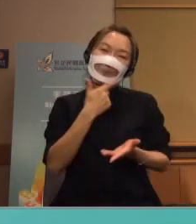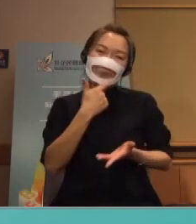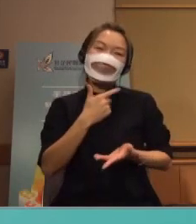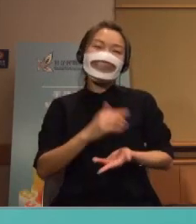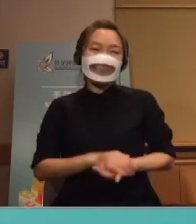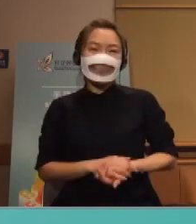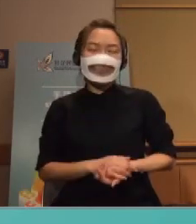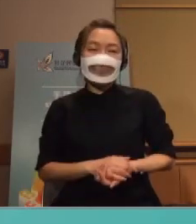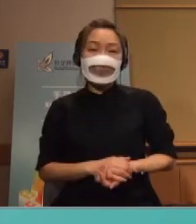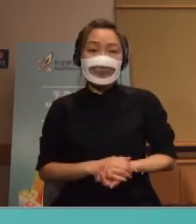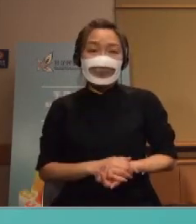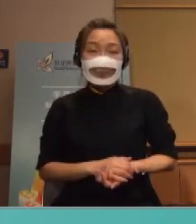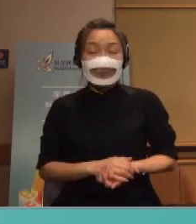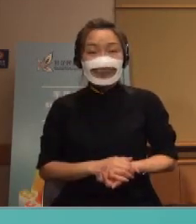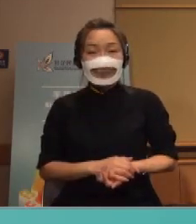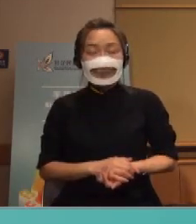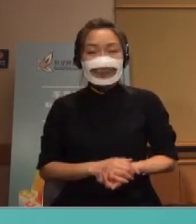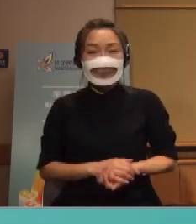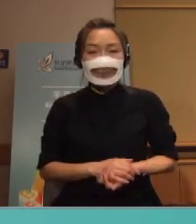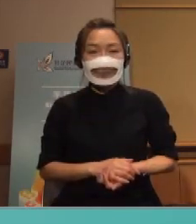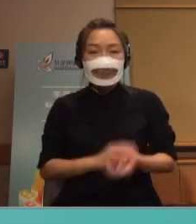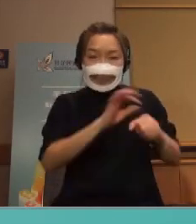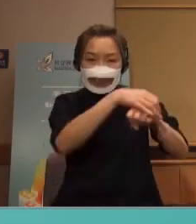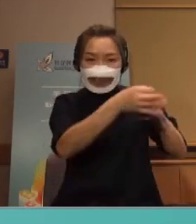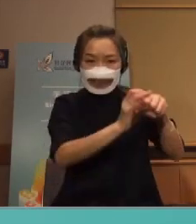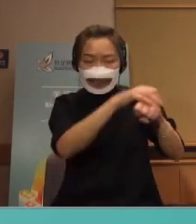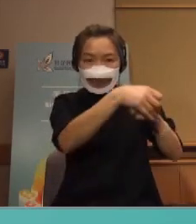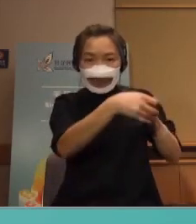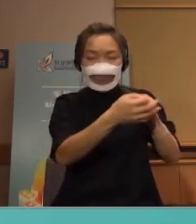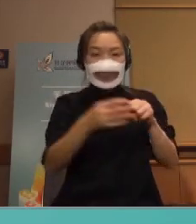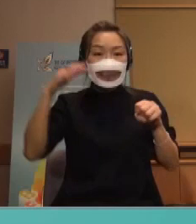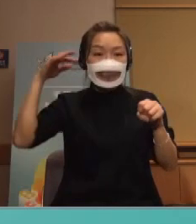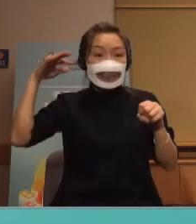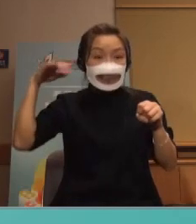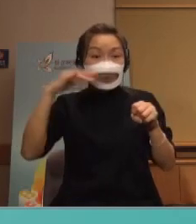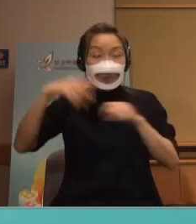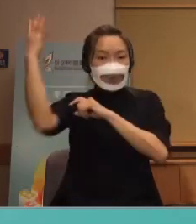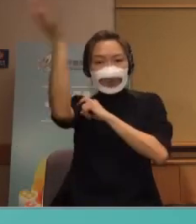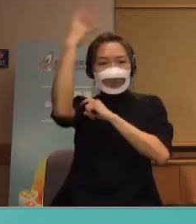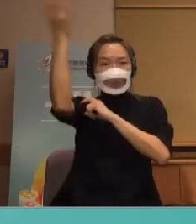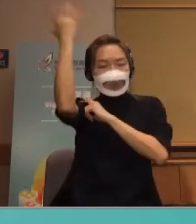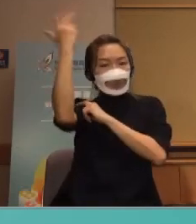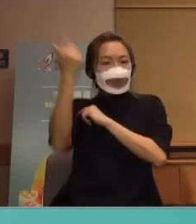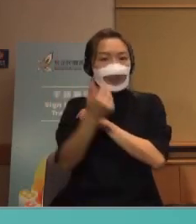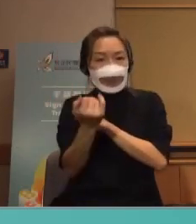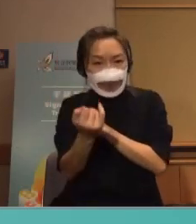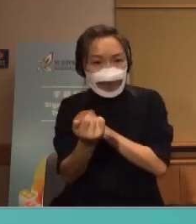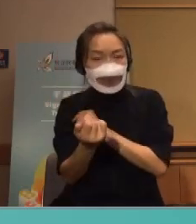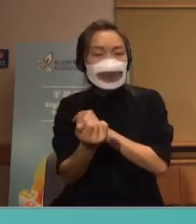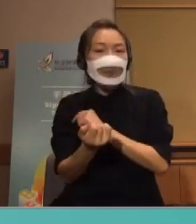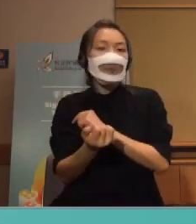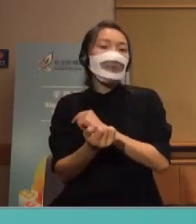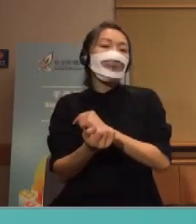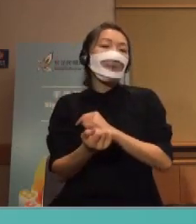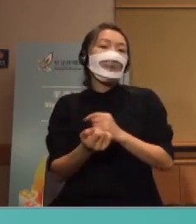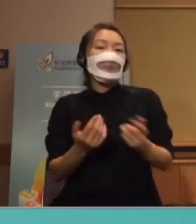like situation in the world that actually you're living in? Or you just barely, oh, this is an NFT, it represents me. So that's something